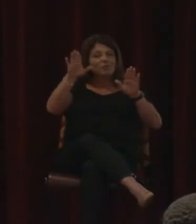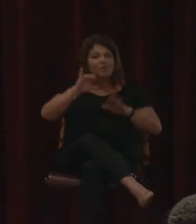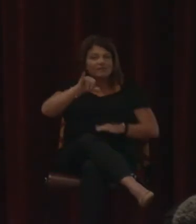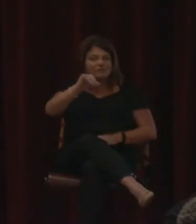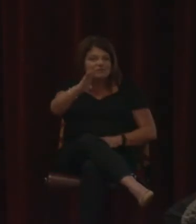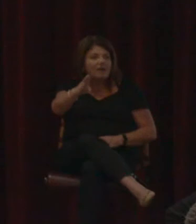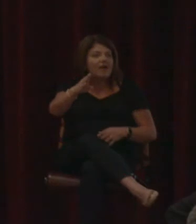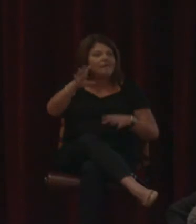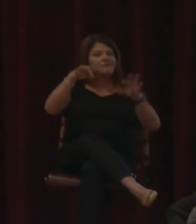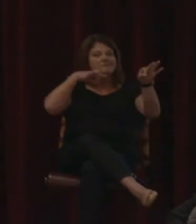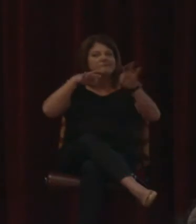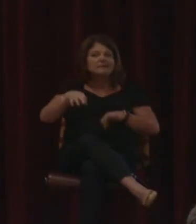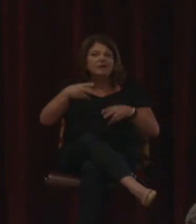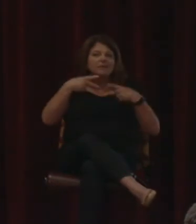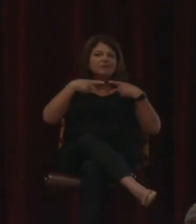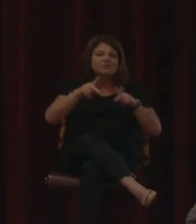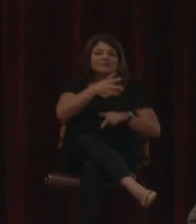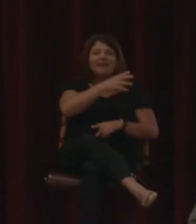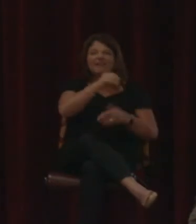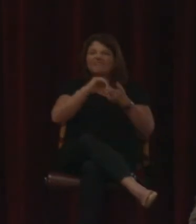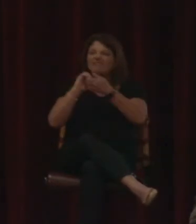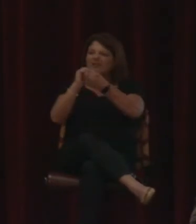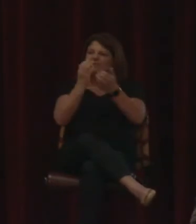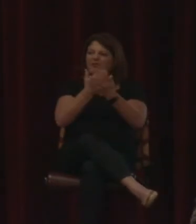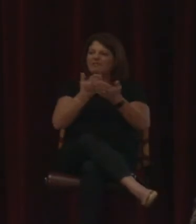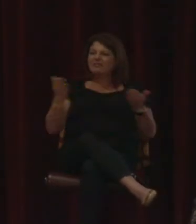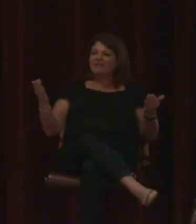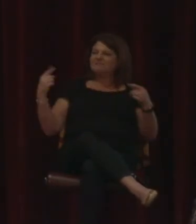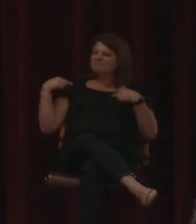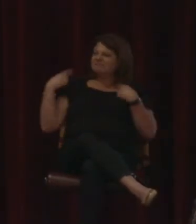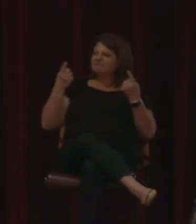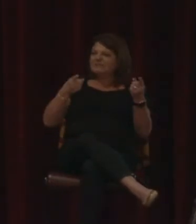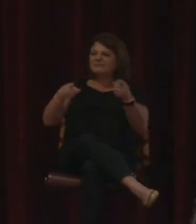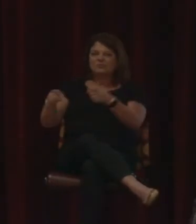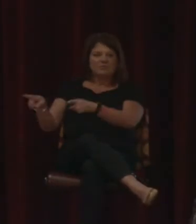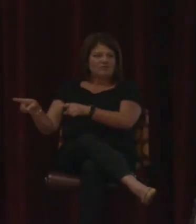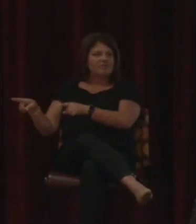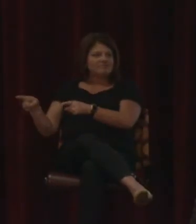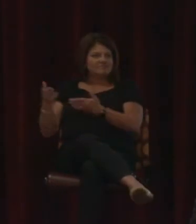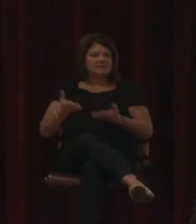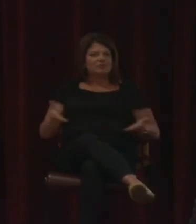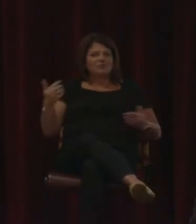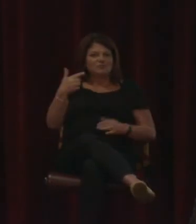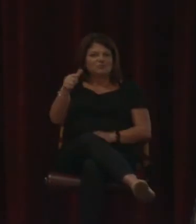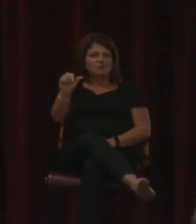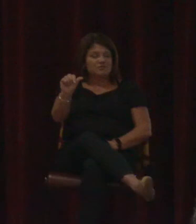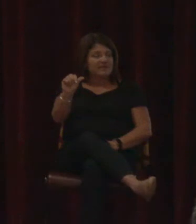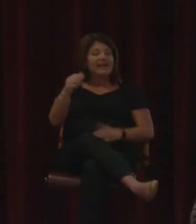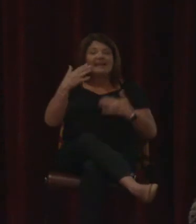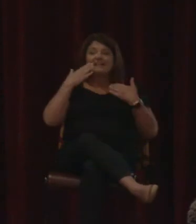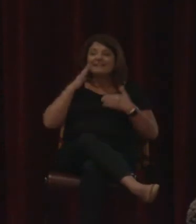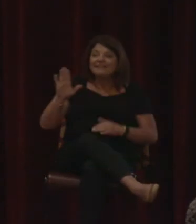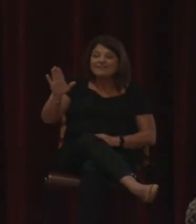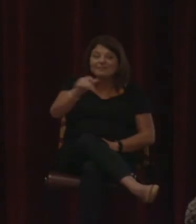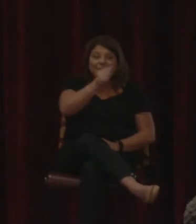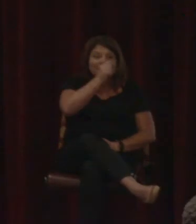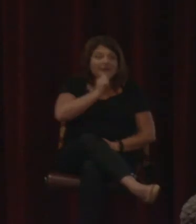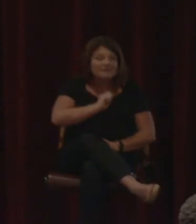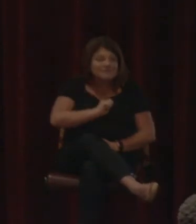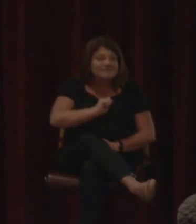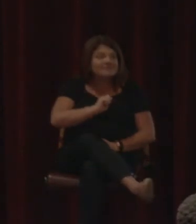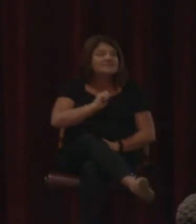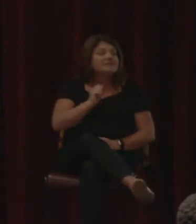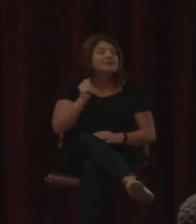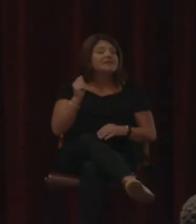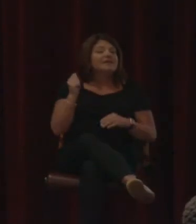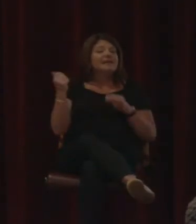of the opportunities and some collaborative things that are going on here in the city. And thank all of you for your patience, and